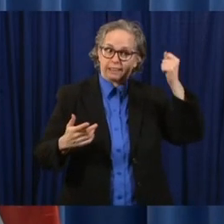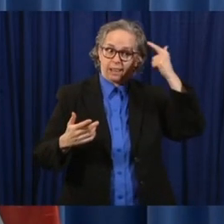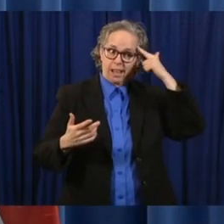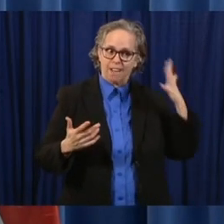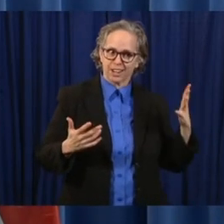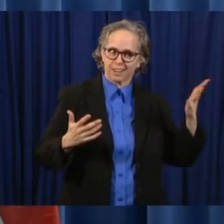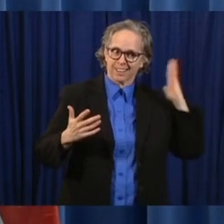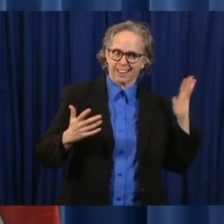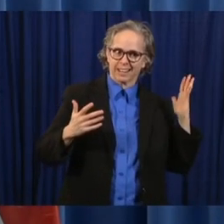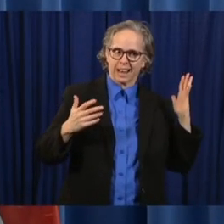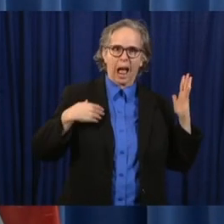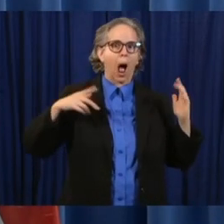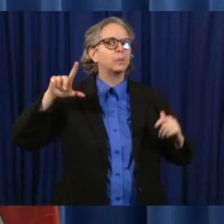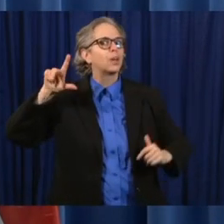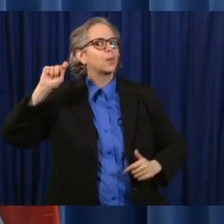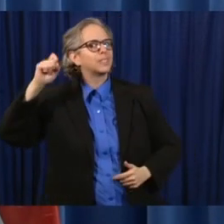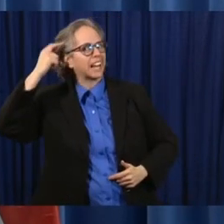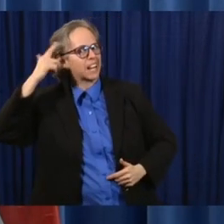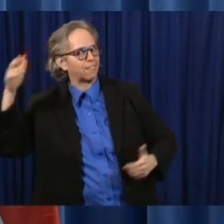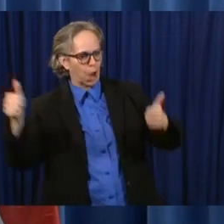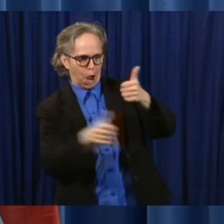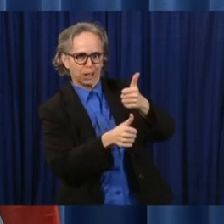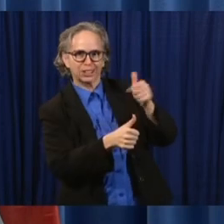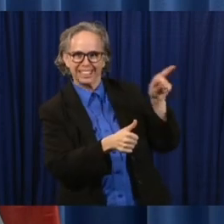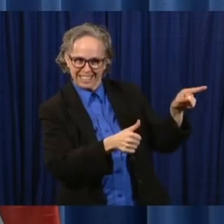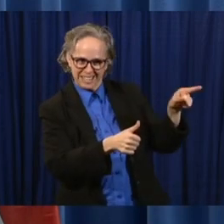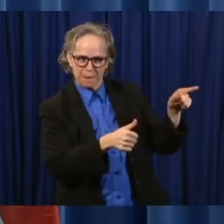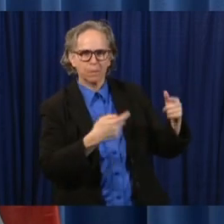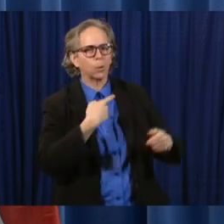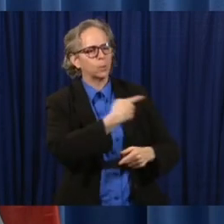together in the United States Senate.